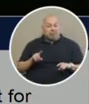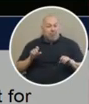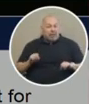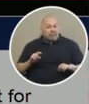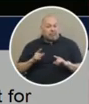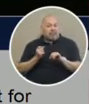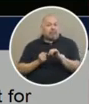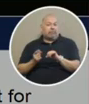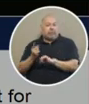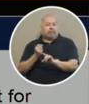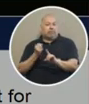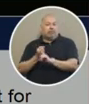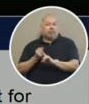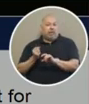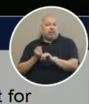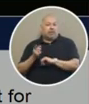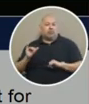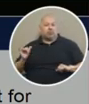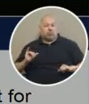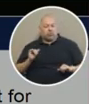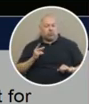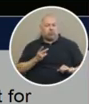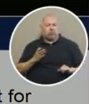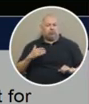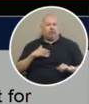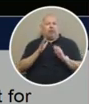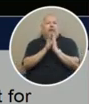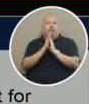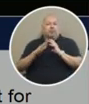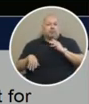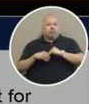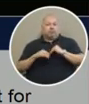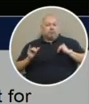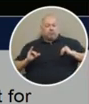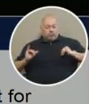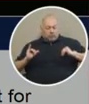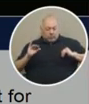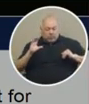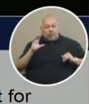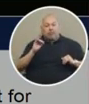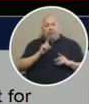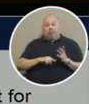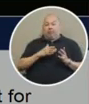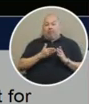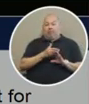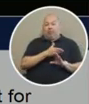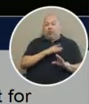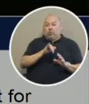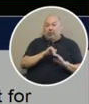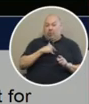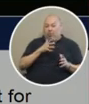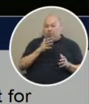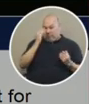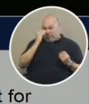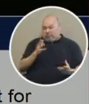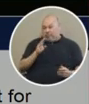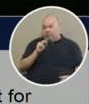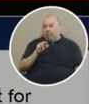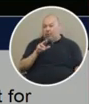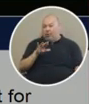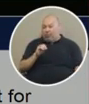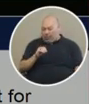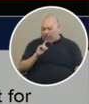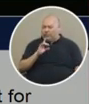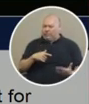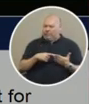some of the impact. And so those are 2 items we're going to be asking you to take action on here in a minute. But before we do that, I want to let Mario, Chief D'Agostino,